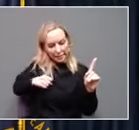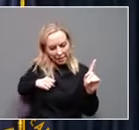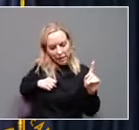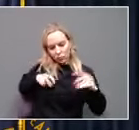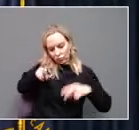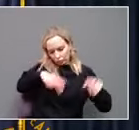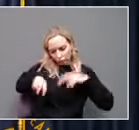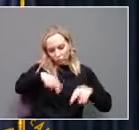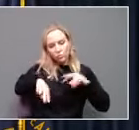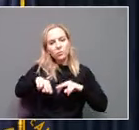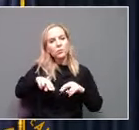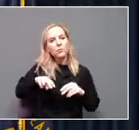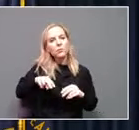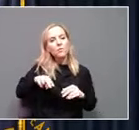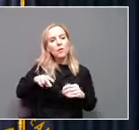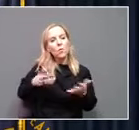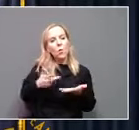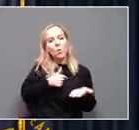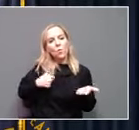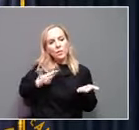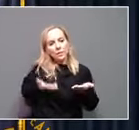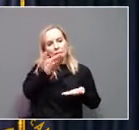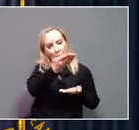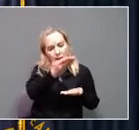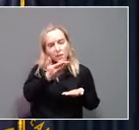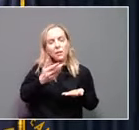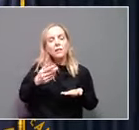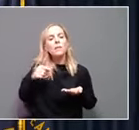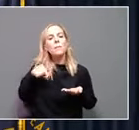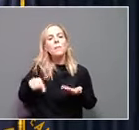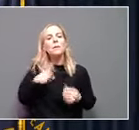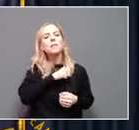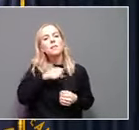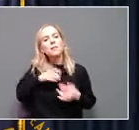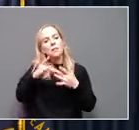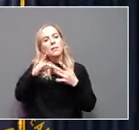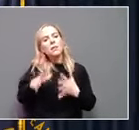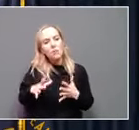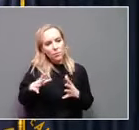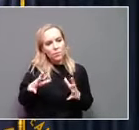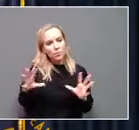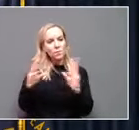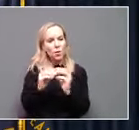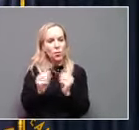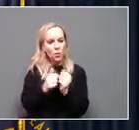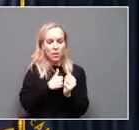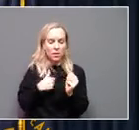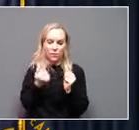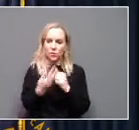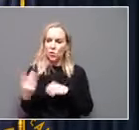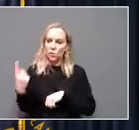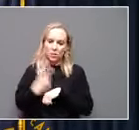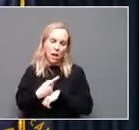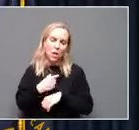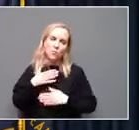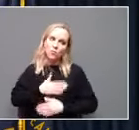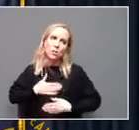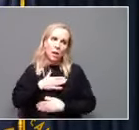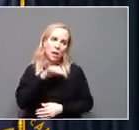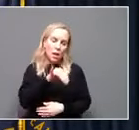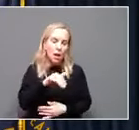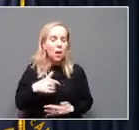our submitted budget, and actually Senate leadership met with us through a number of days, and that's appreciated. Things I like in